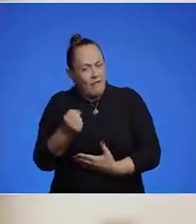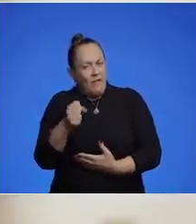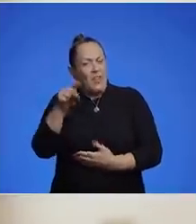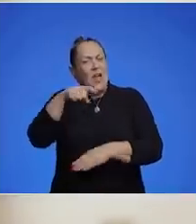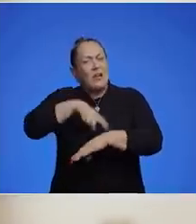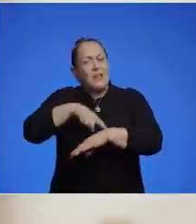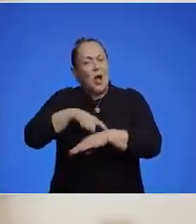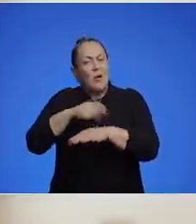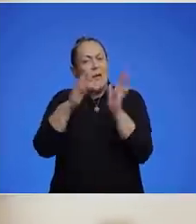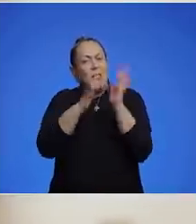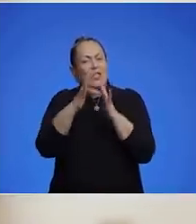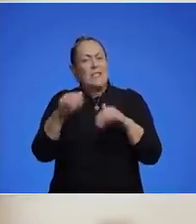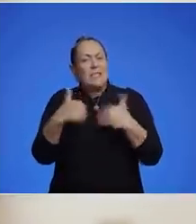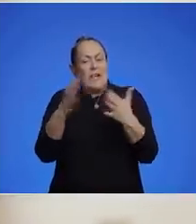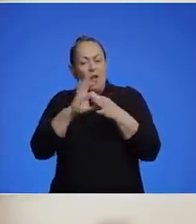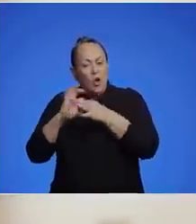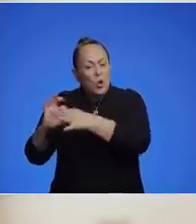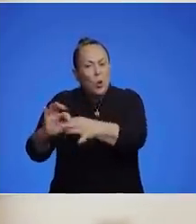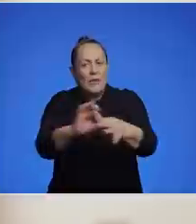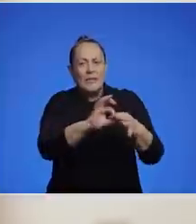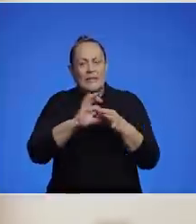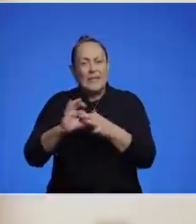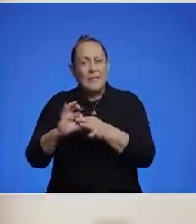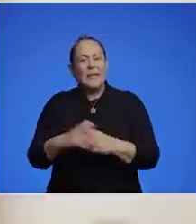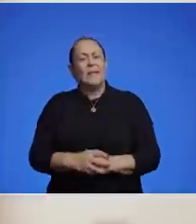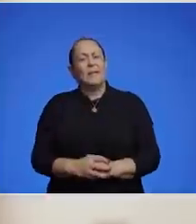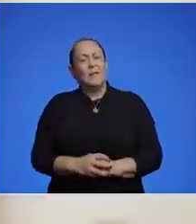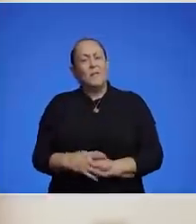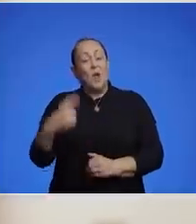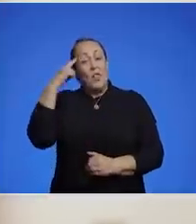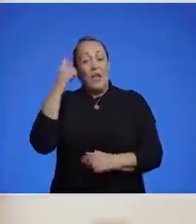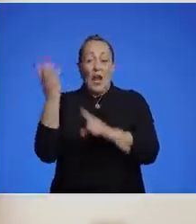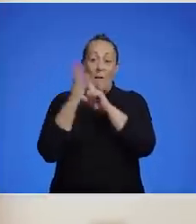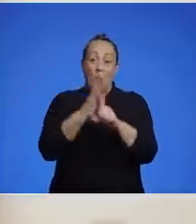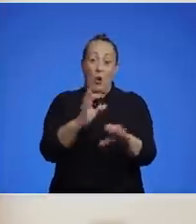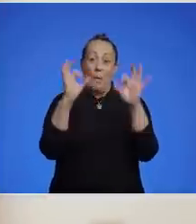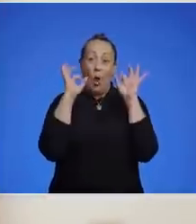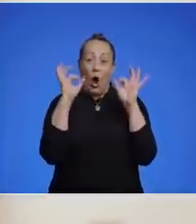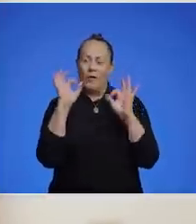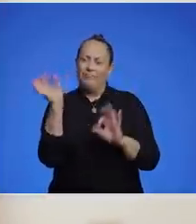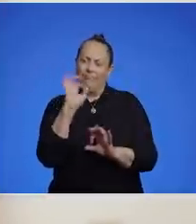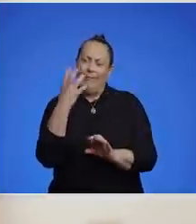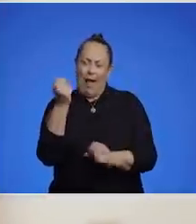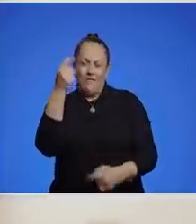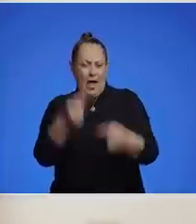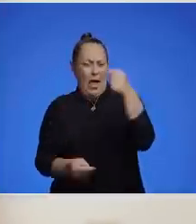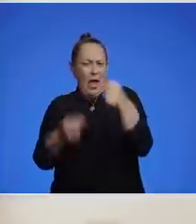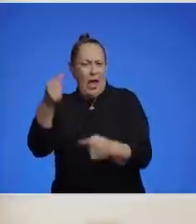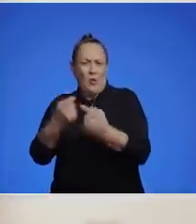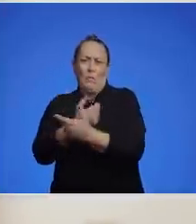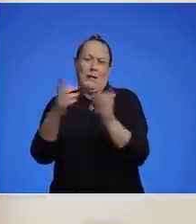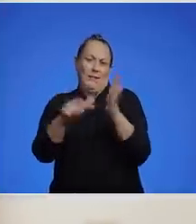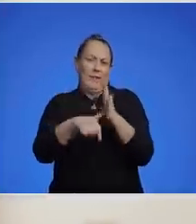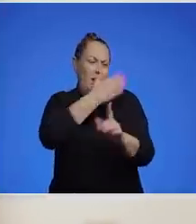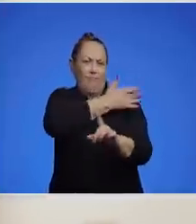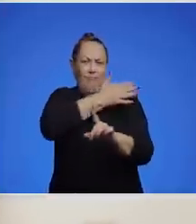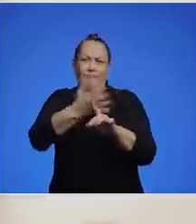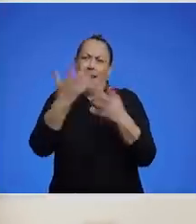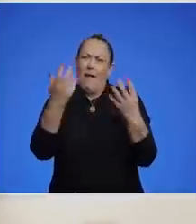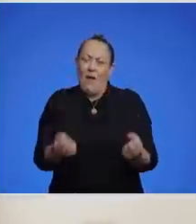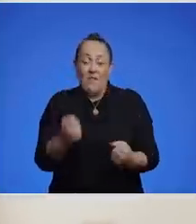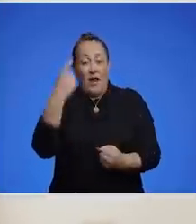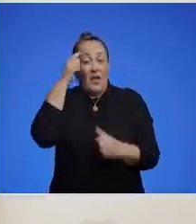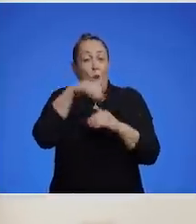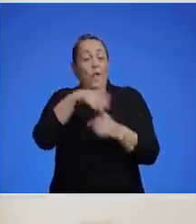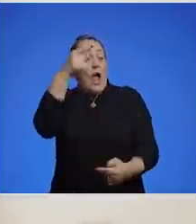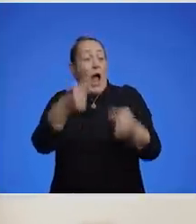past bringing unity. You see, don't think that the apostles were perfect. They argued all the time. Just think about